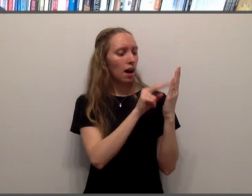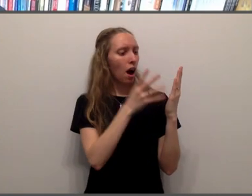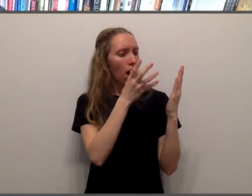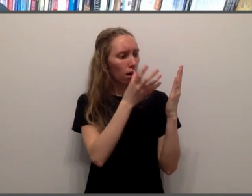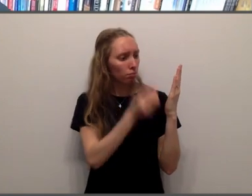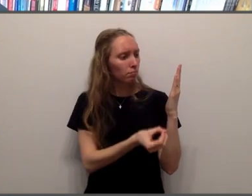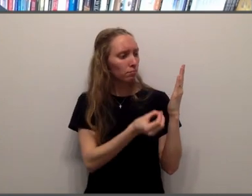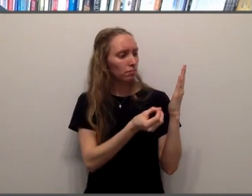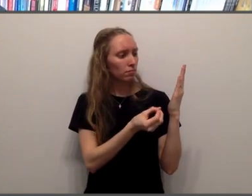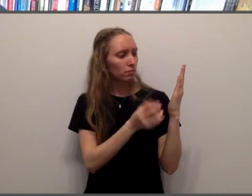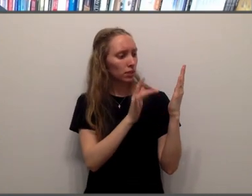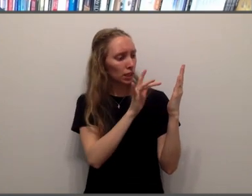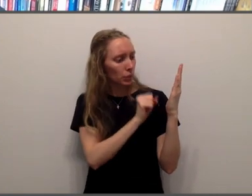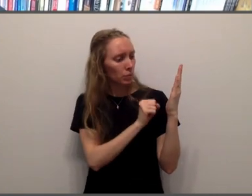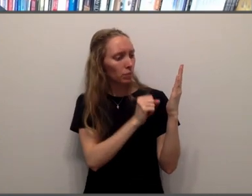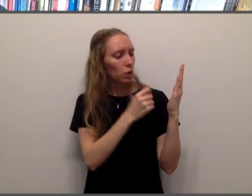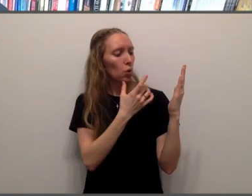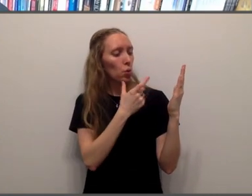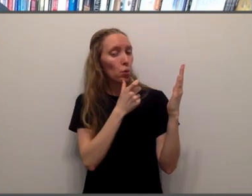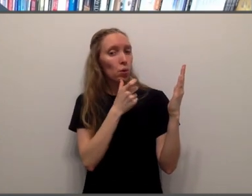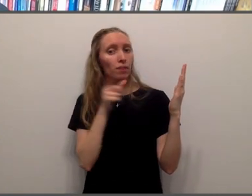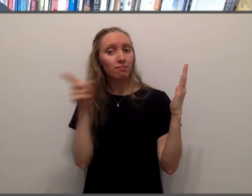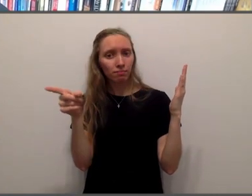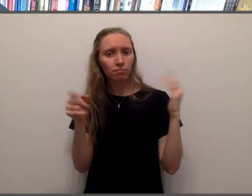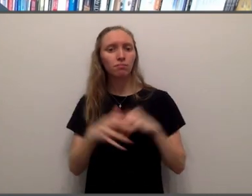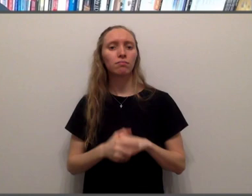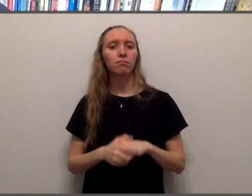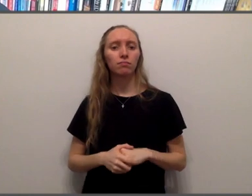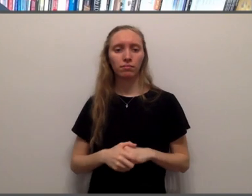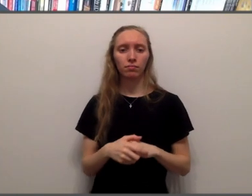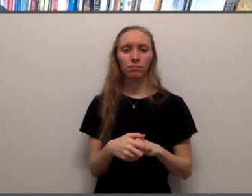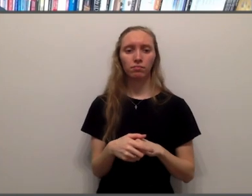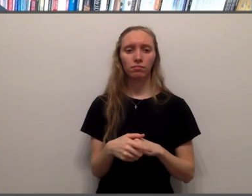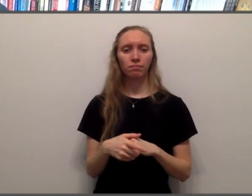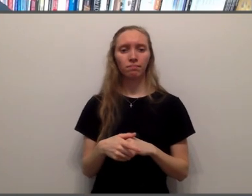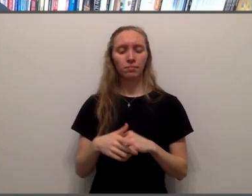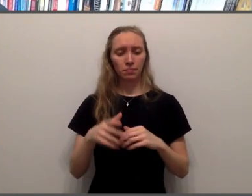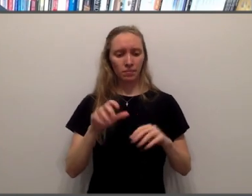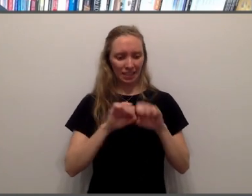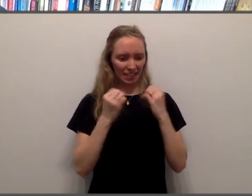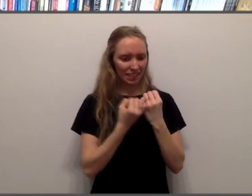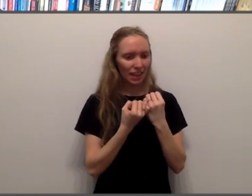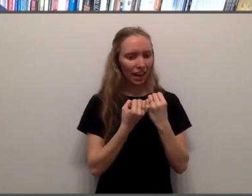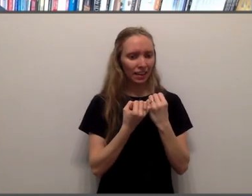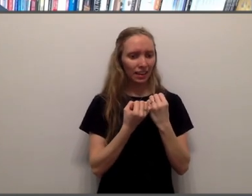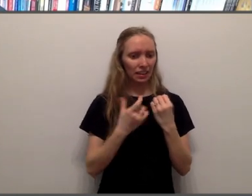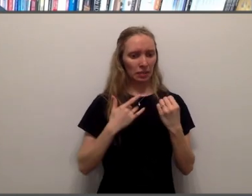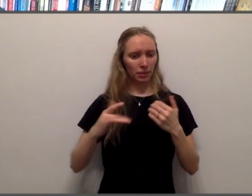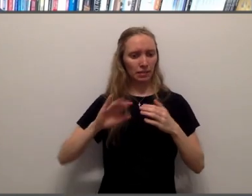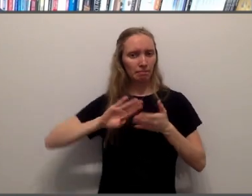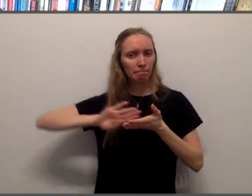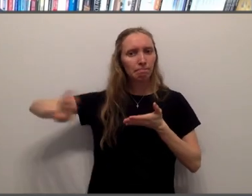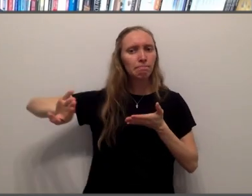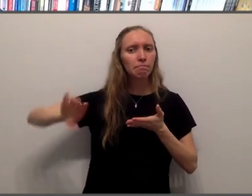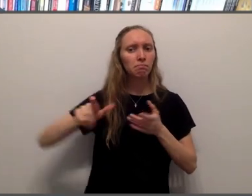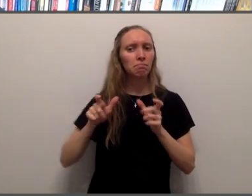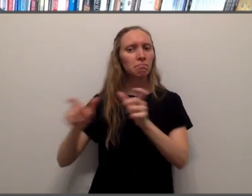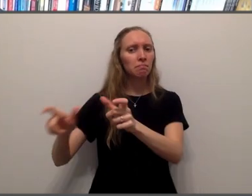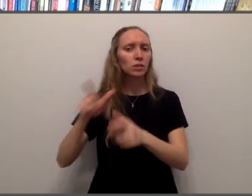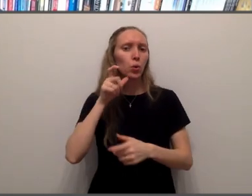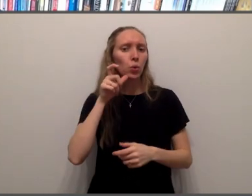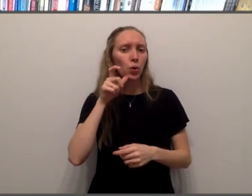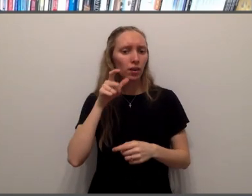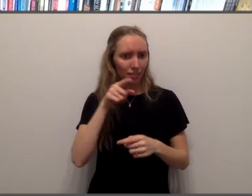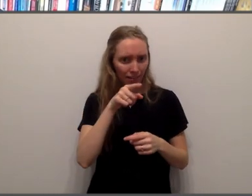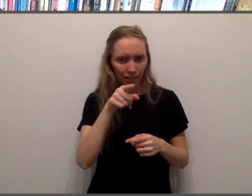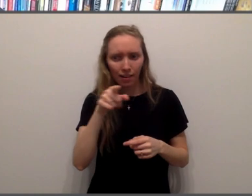have not always been invited or included to have a place at the table. Invite them first, Jesus